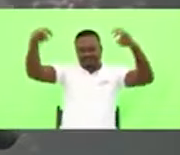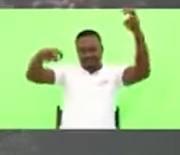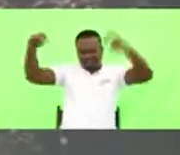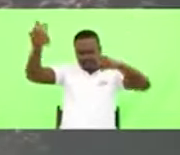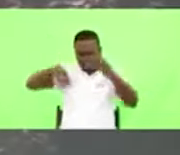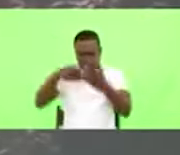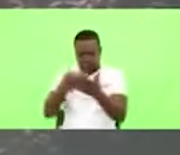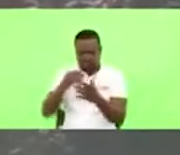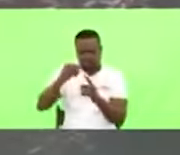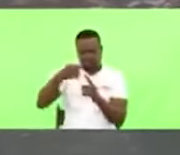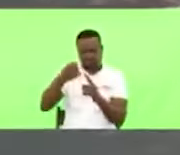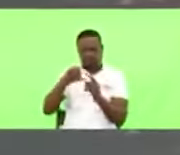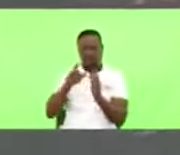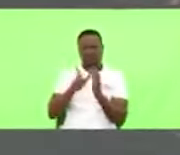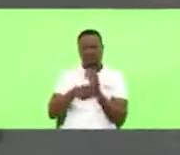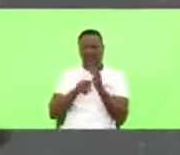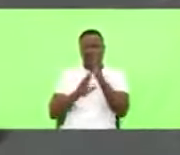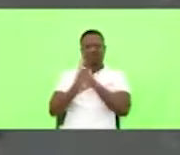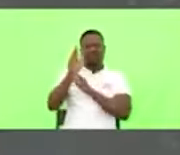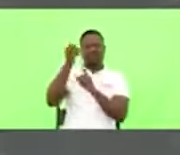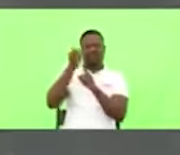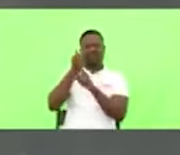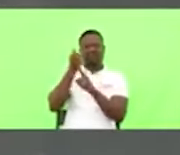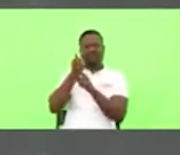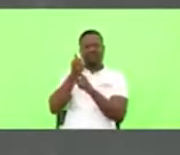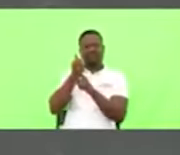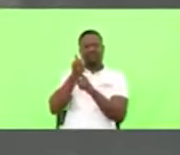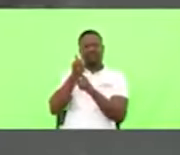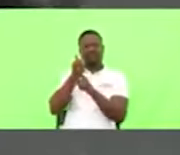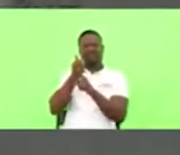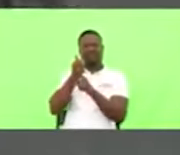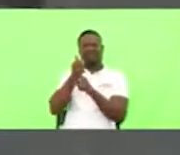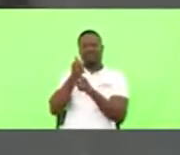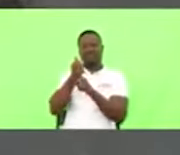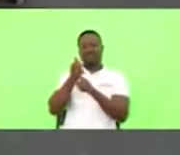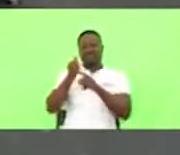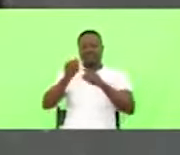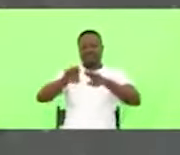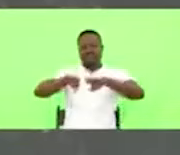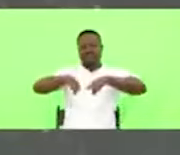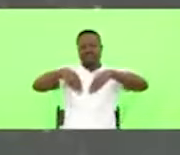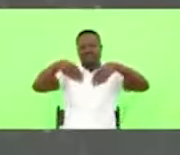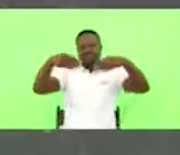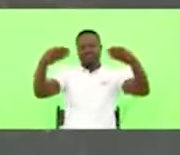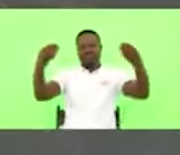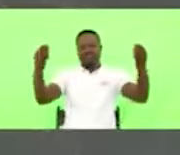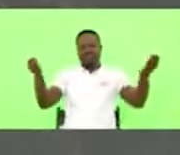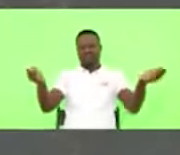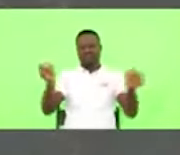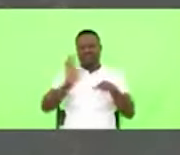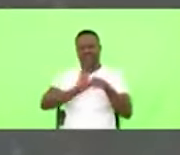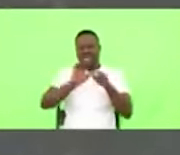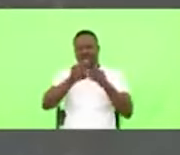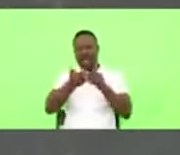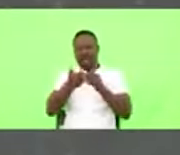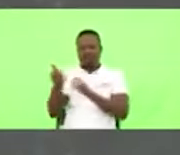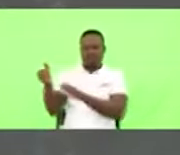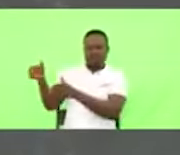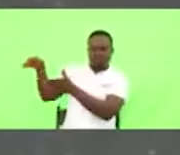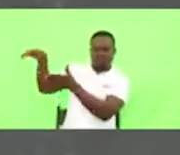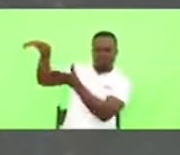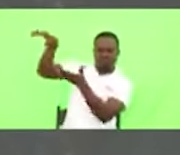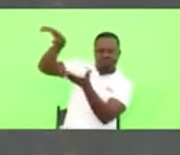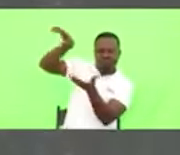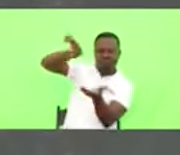earth. And then God actually unveiled the church by pouring the Holy